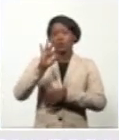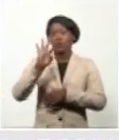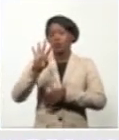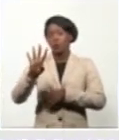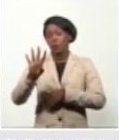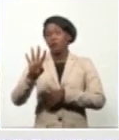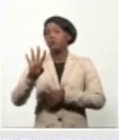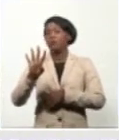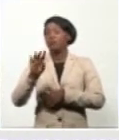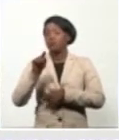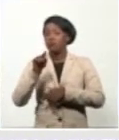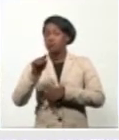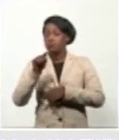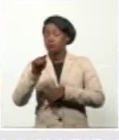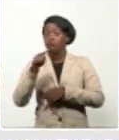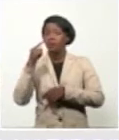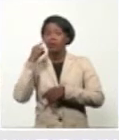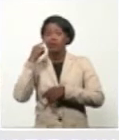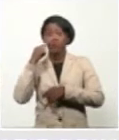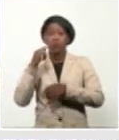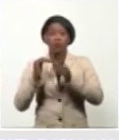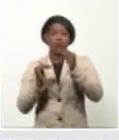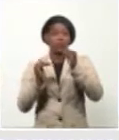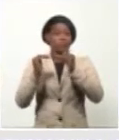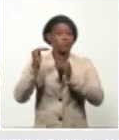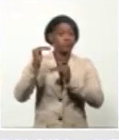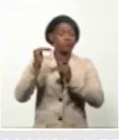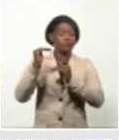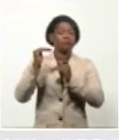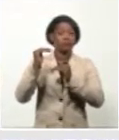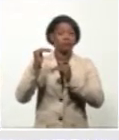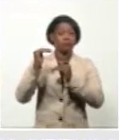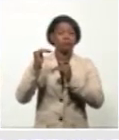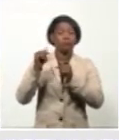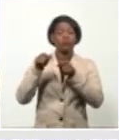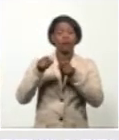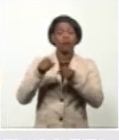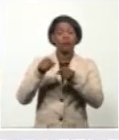which is a very high rate.